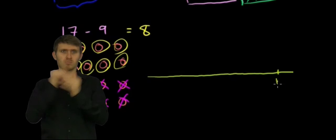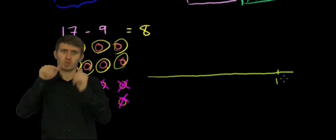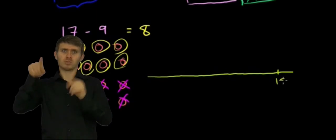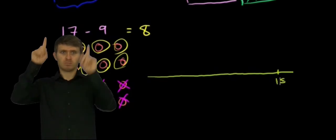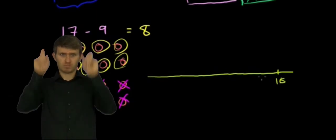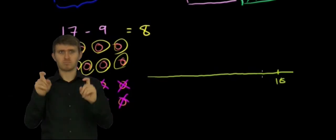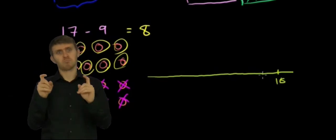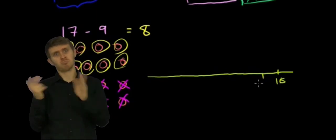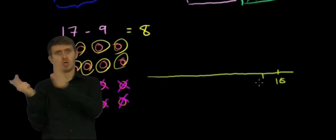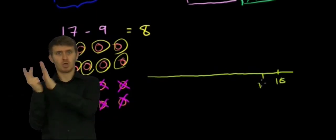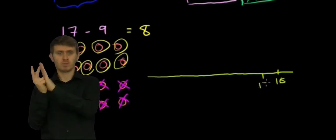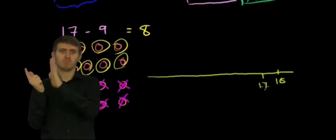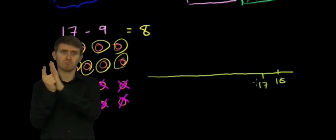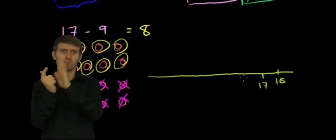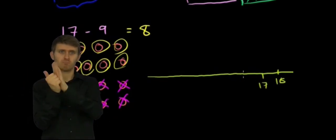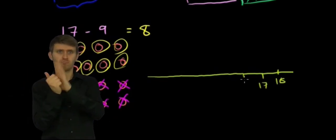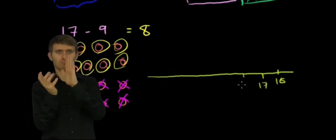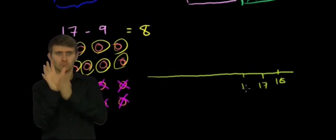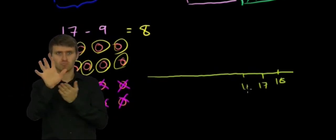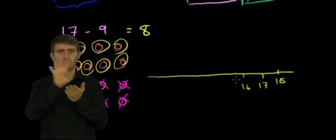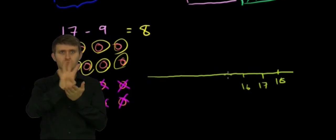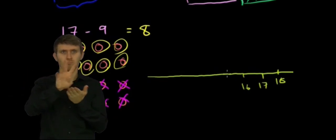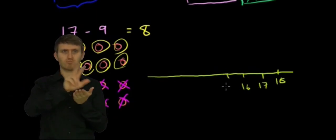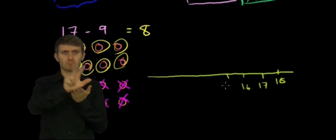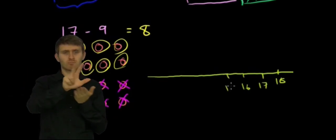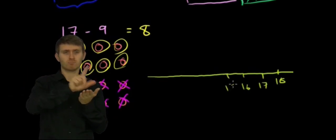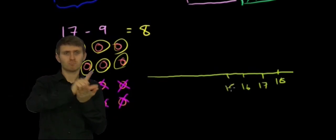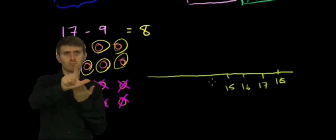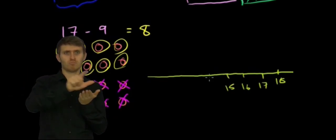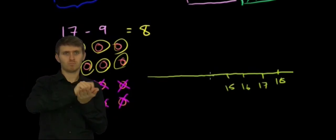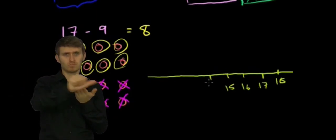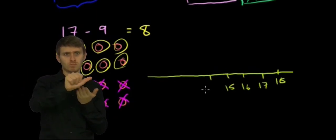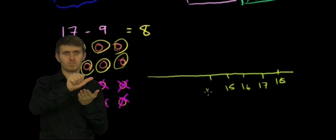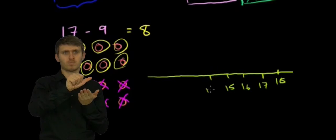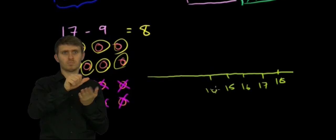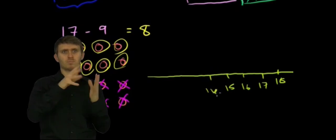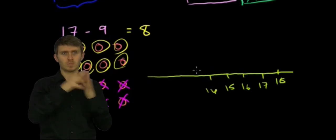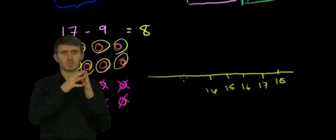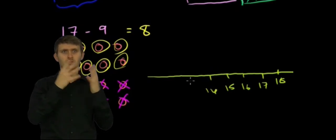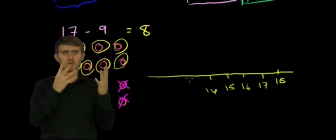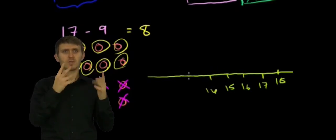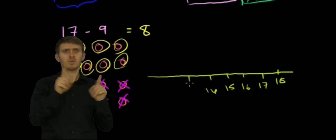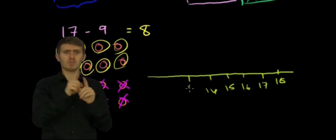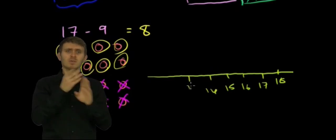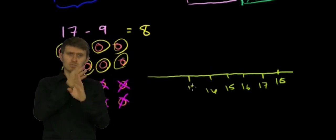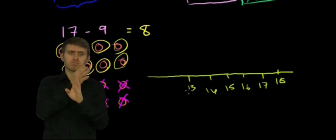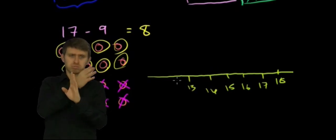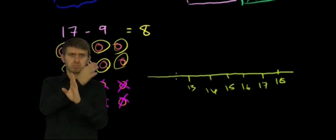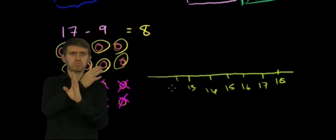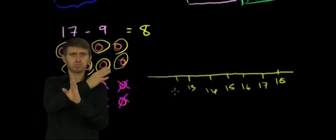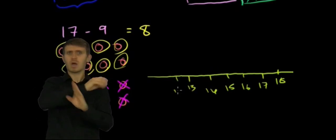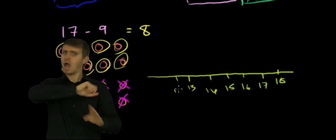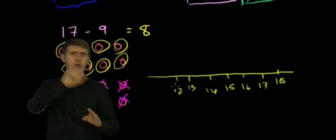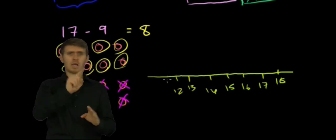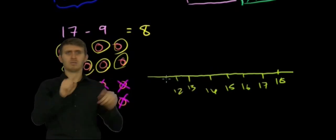this, 18, 17, 16, 15, 14,